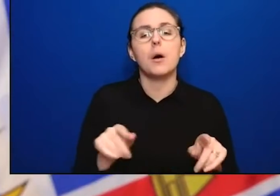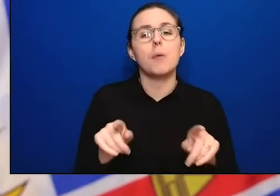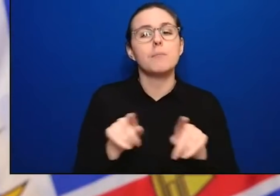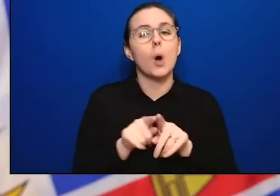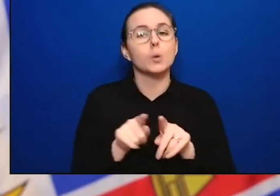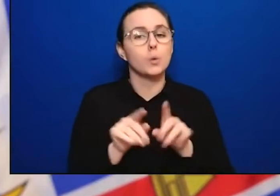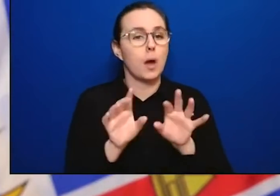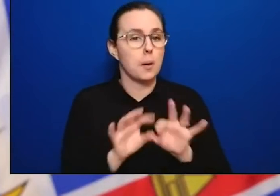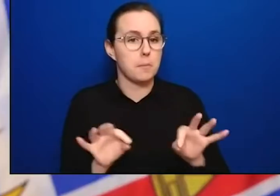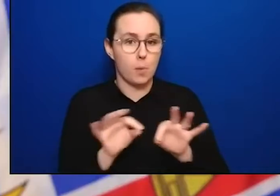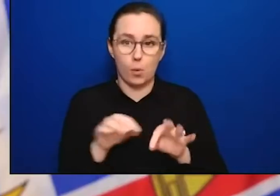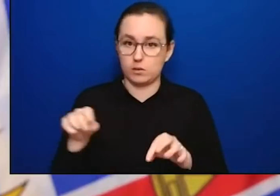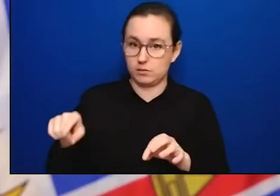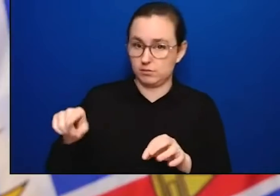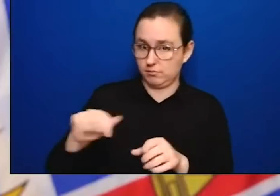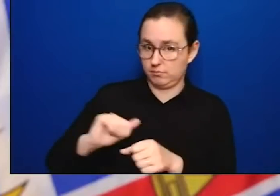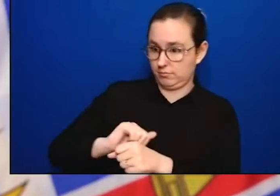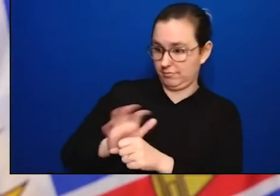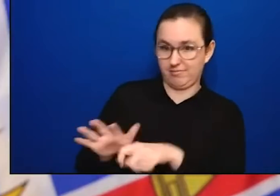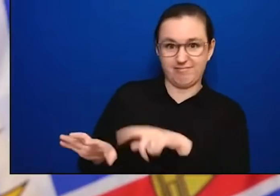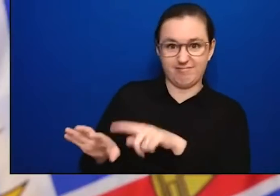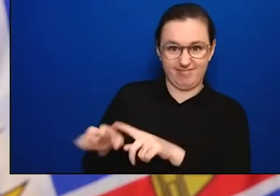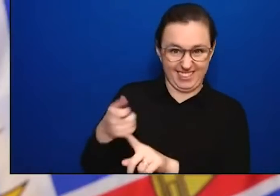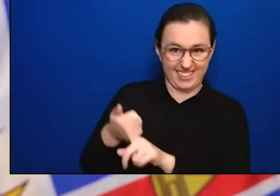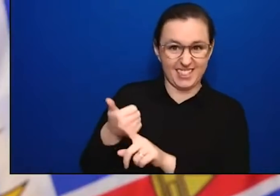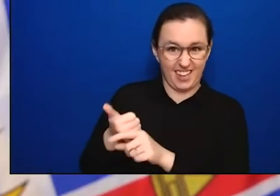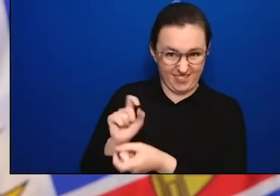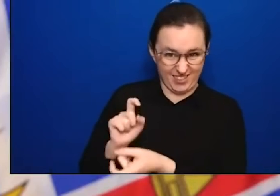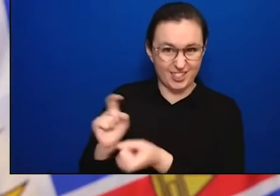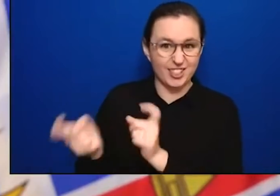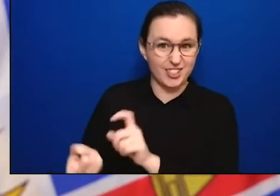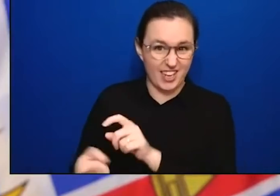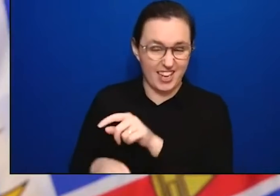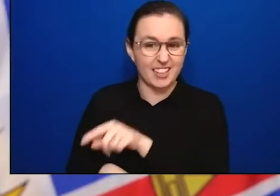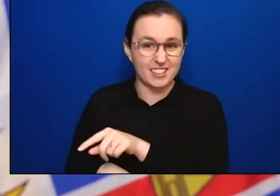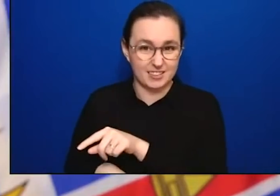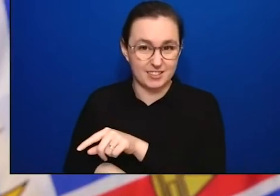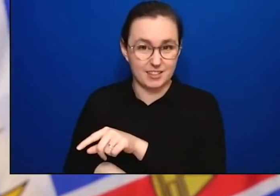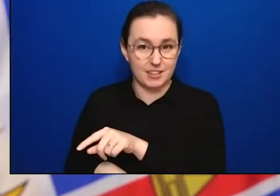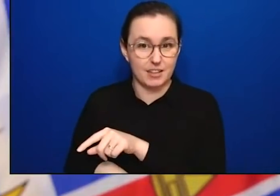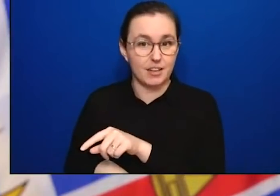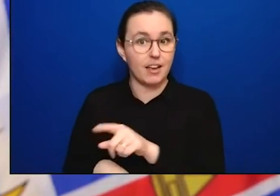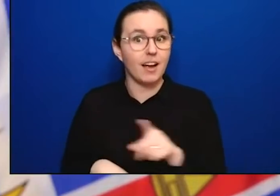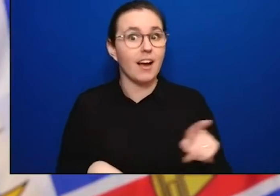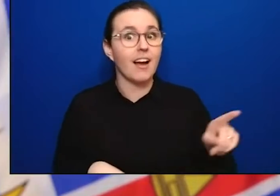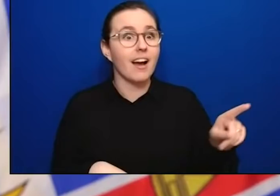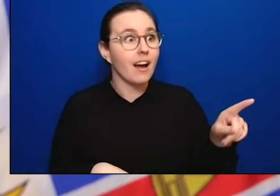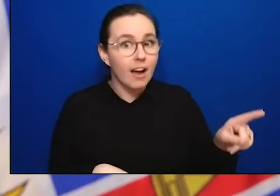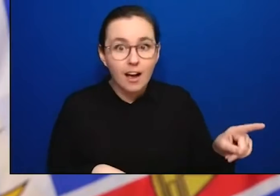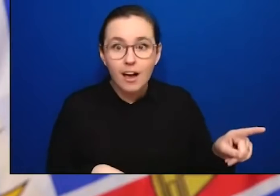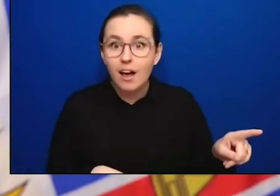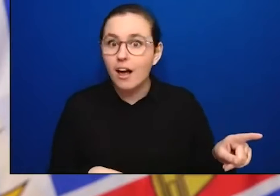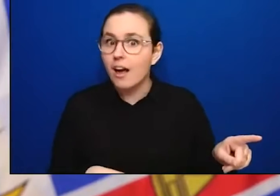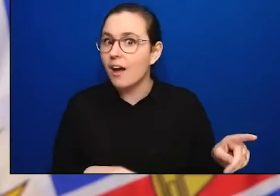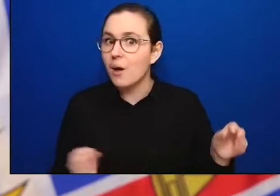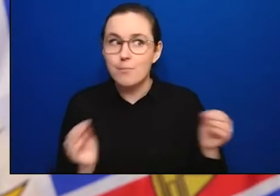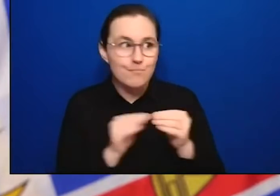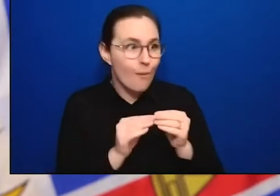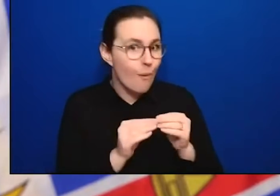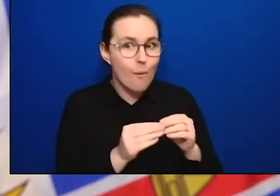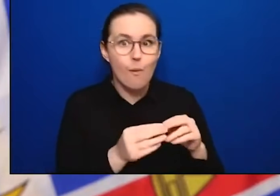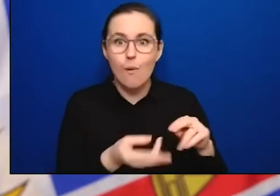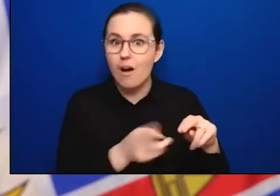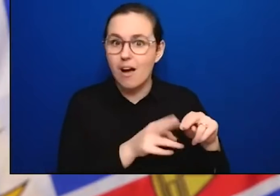over time. I think the other thing that's really important over time is that the virus has changed, and I've said this